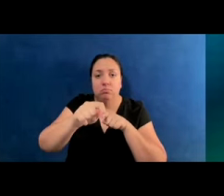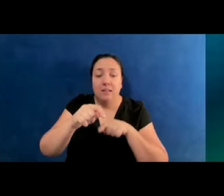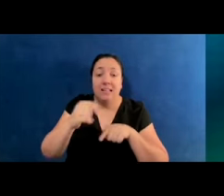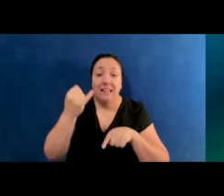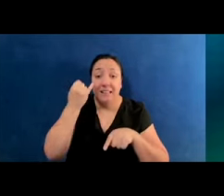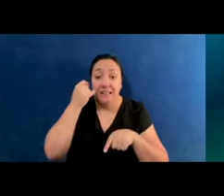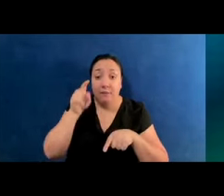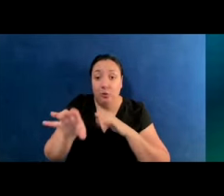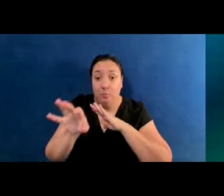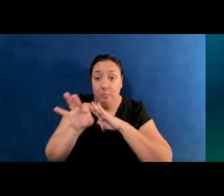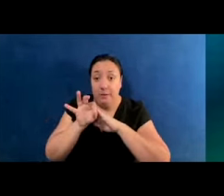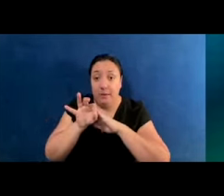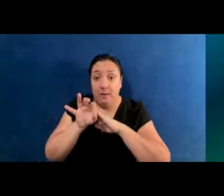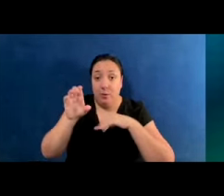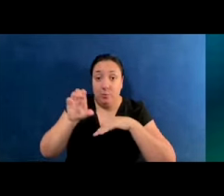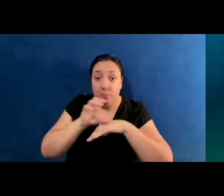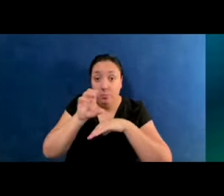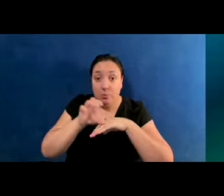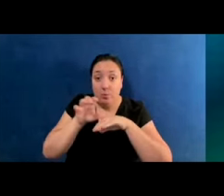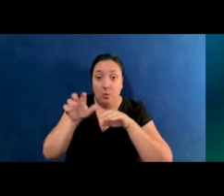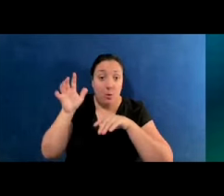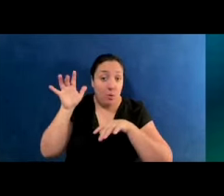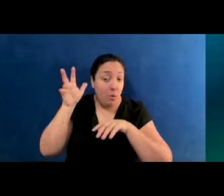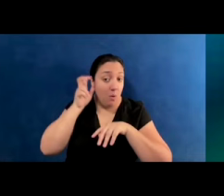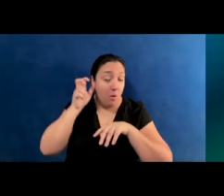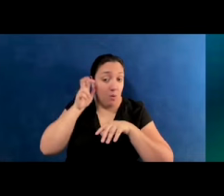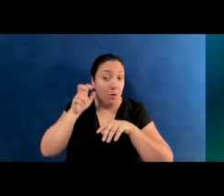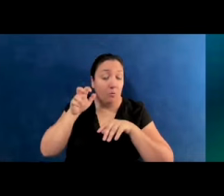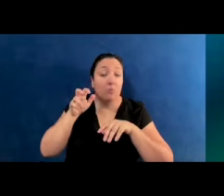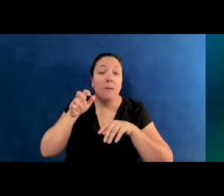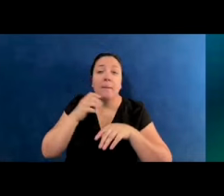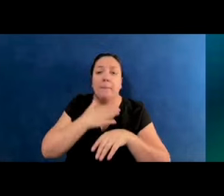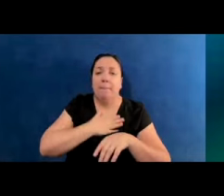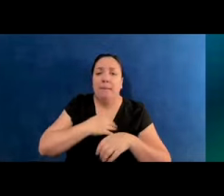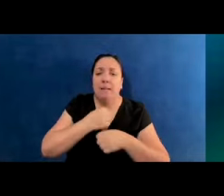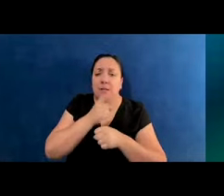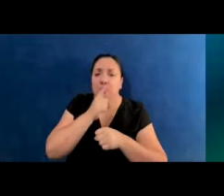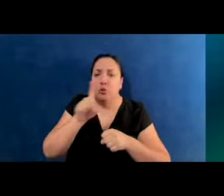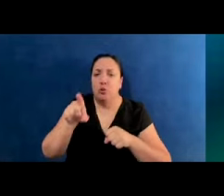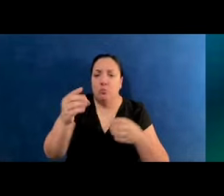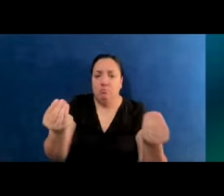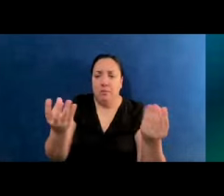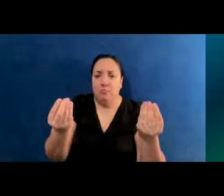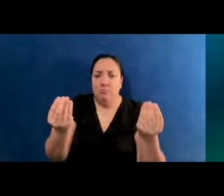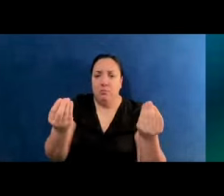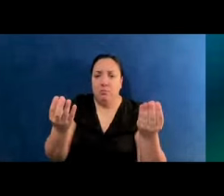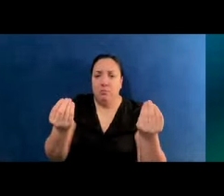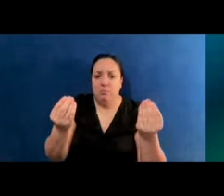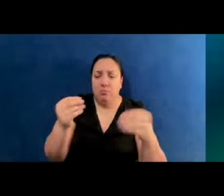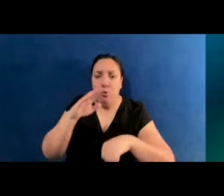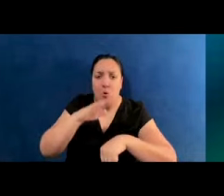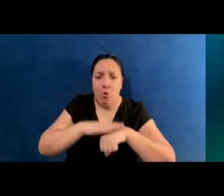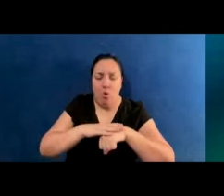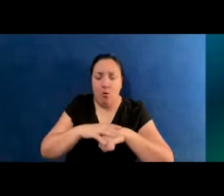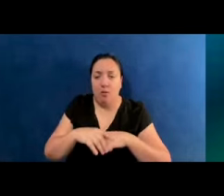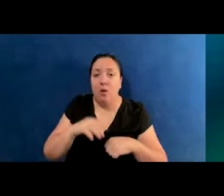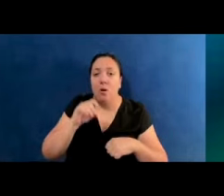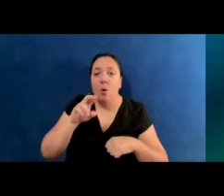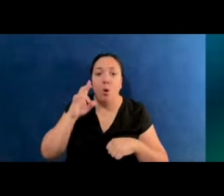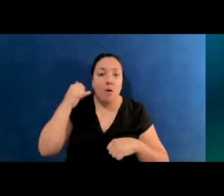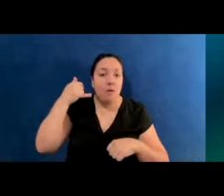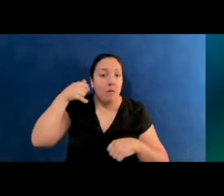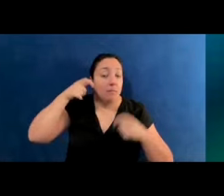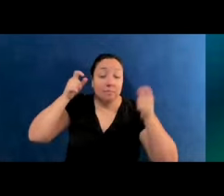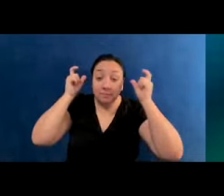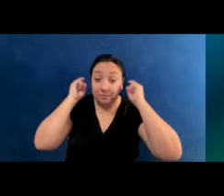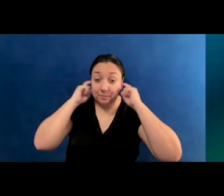make sure your speakers are turned on or your headphones are plugged in. And if you do not have sound capabilities on your computer and